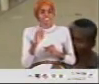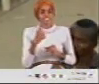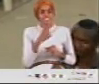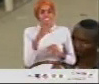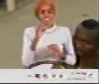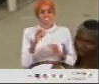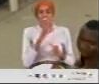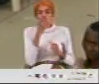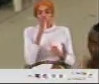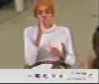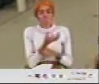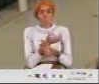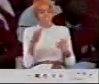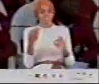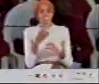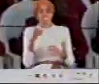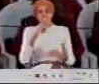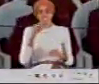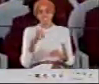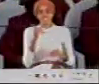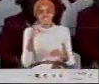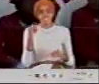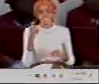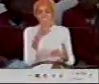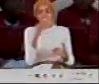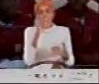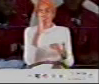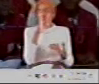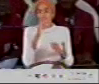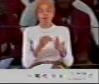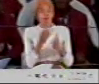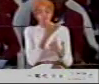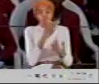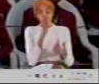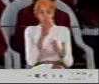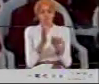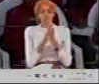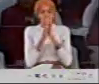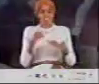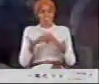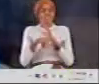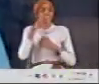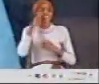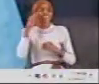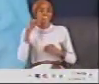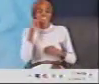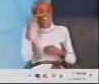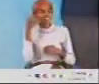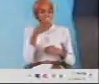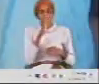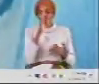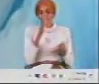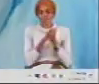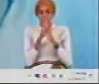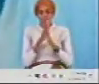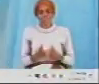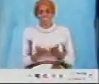jalinga there will be peace in nigeria there will be peace thank you god bless you all